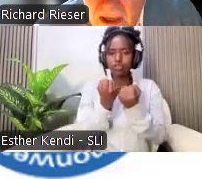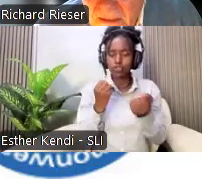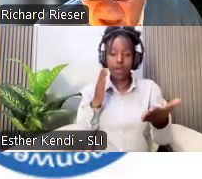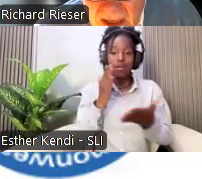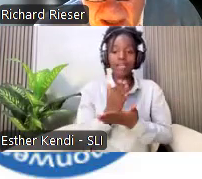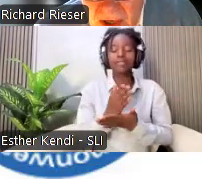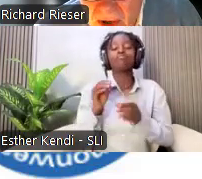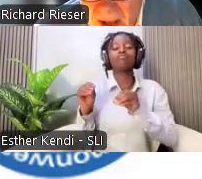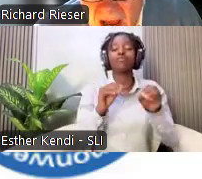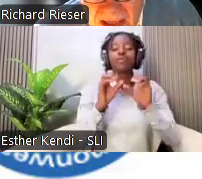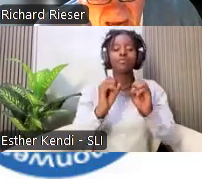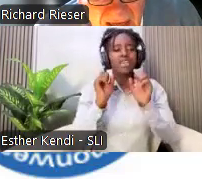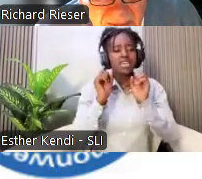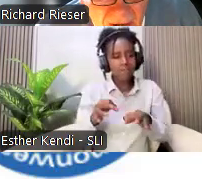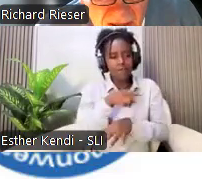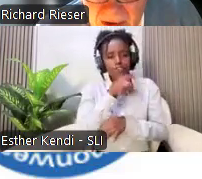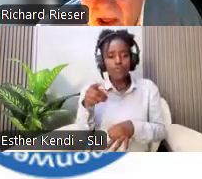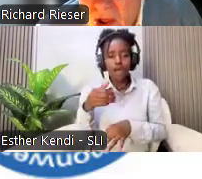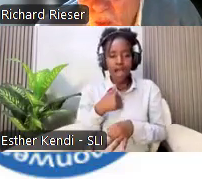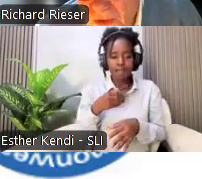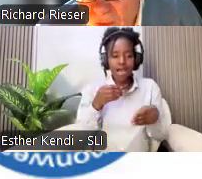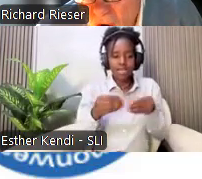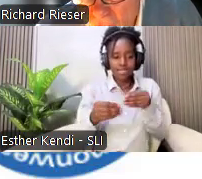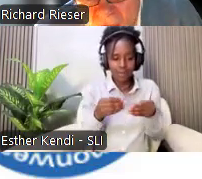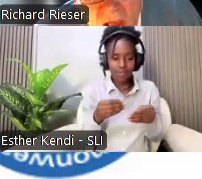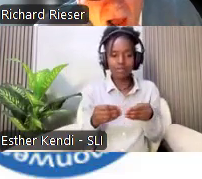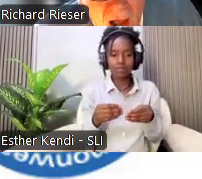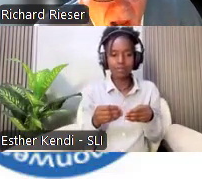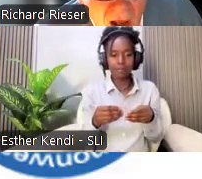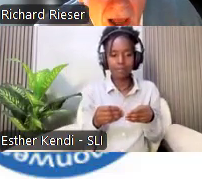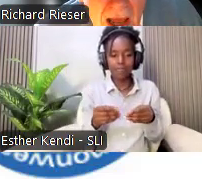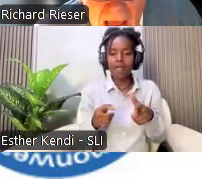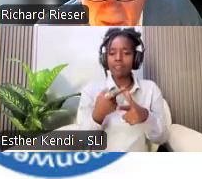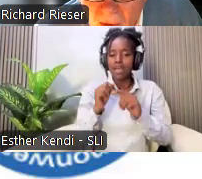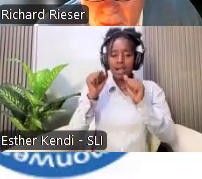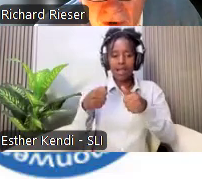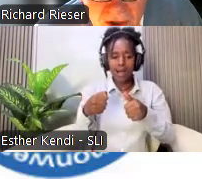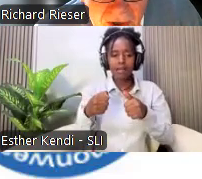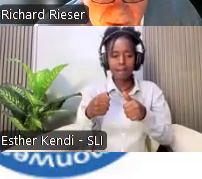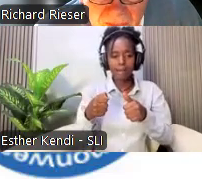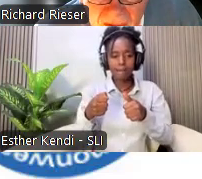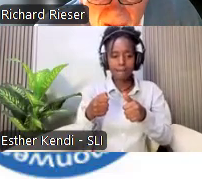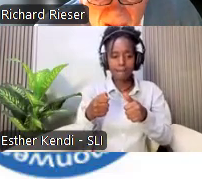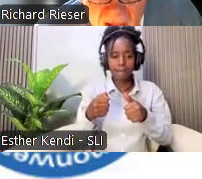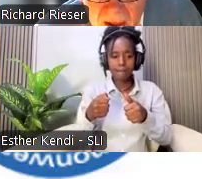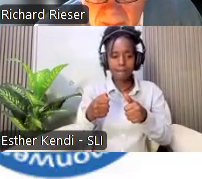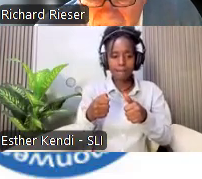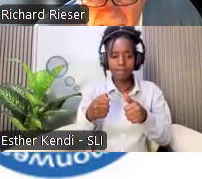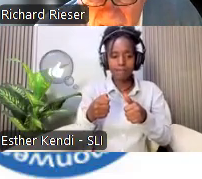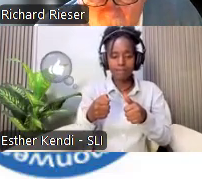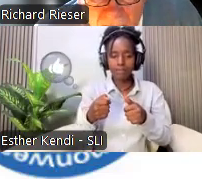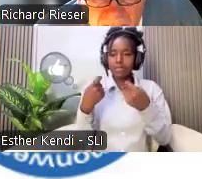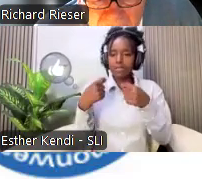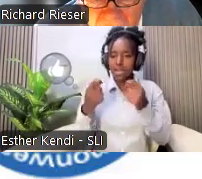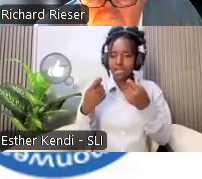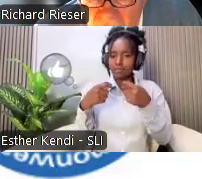person with disabilities, you can be an isolated person with the wrong label put to you, but